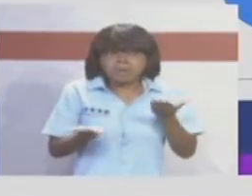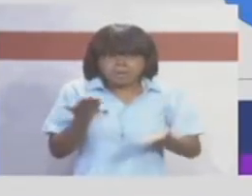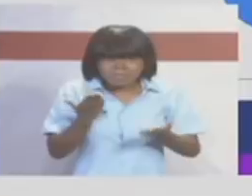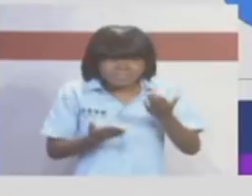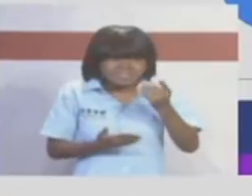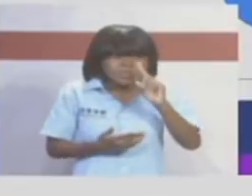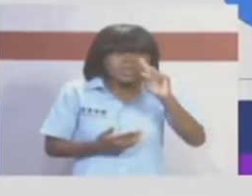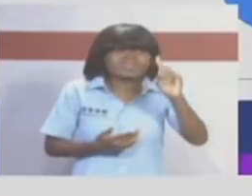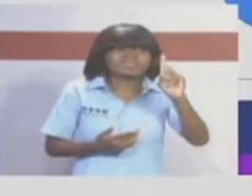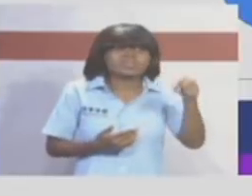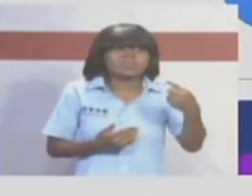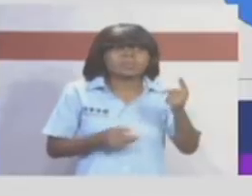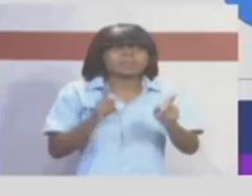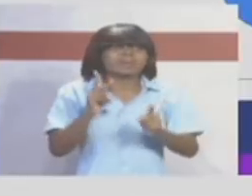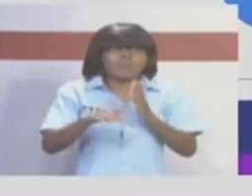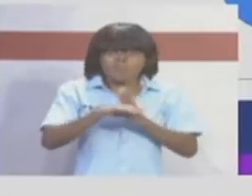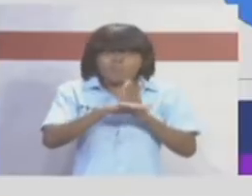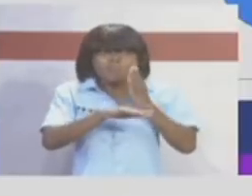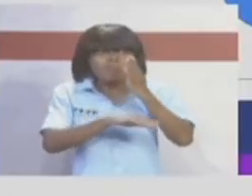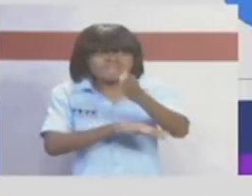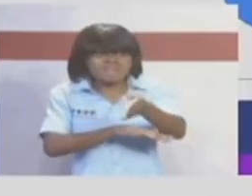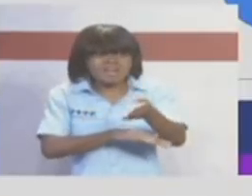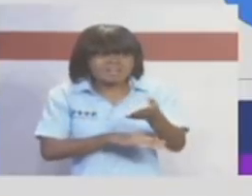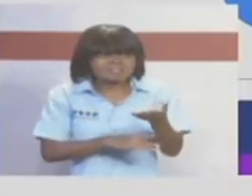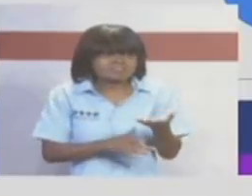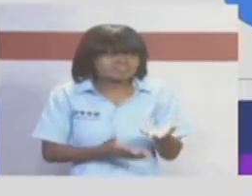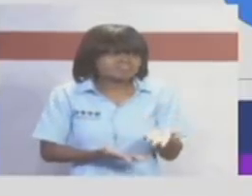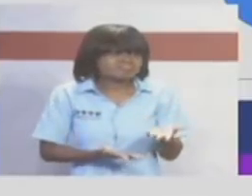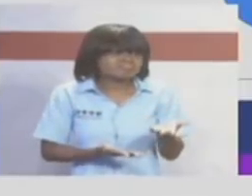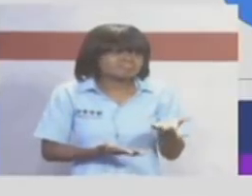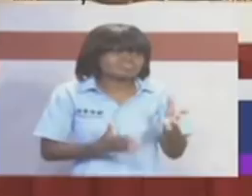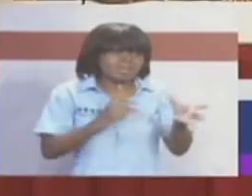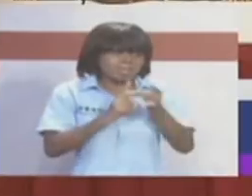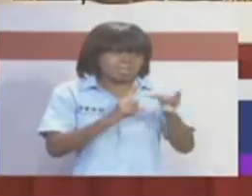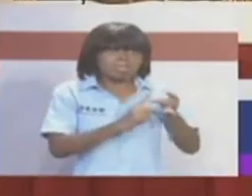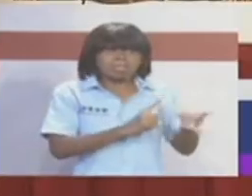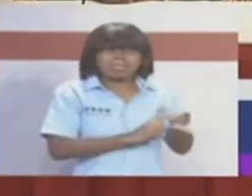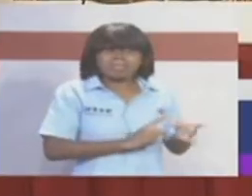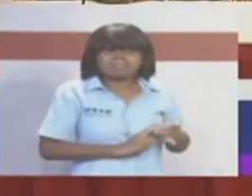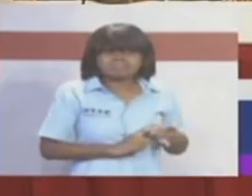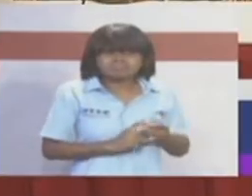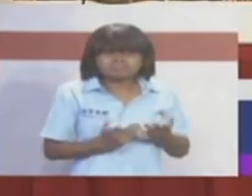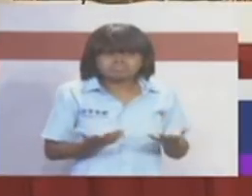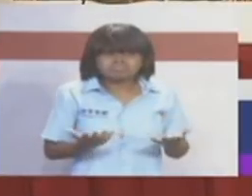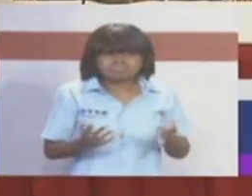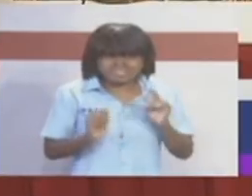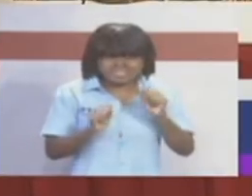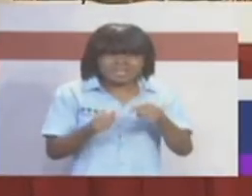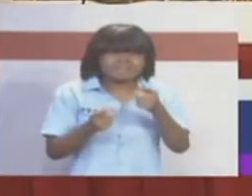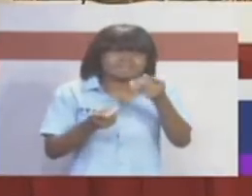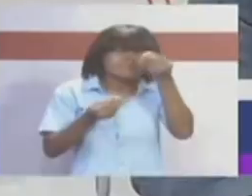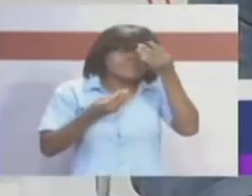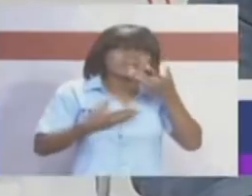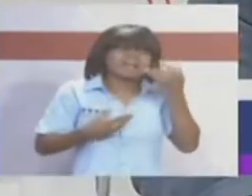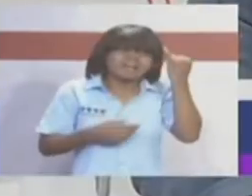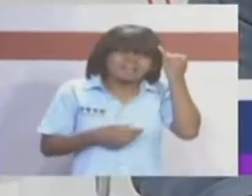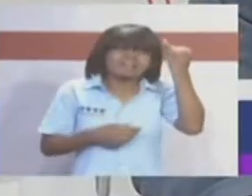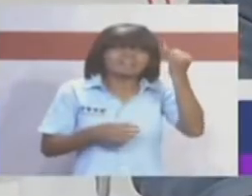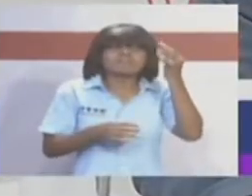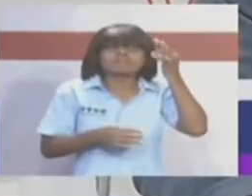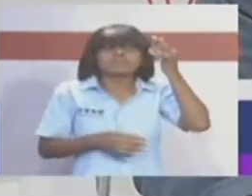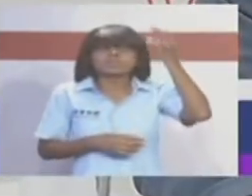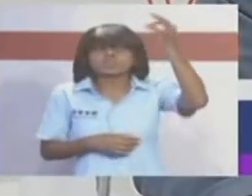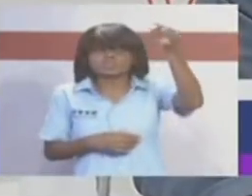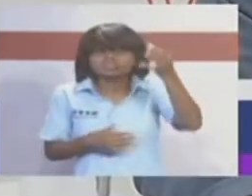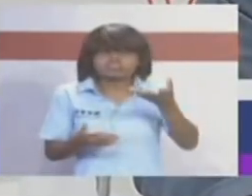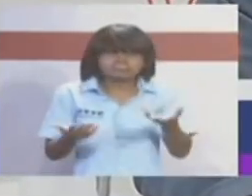to, break that record of daily infections? Thank you. Okay, thanks for the question. So the answer to the